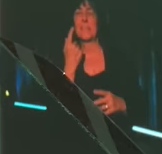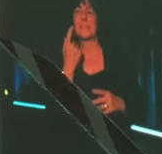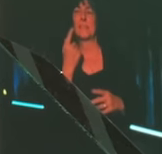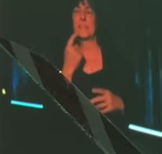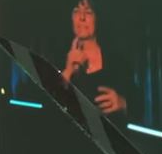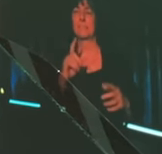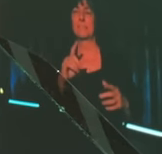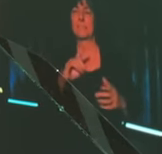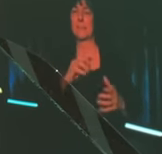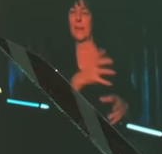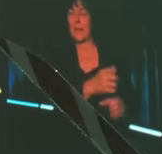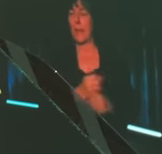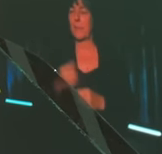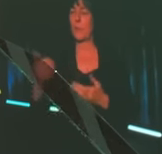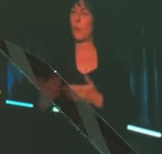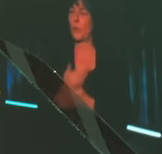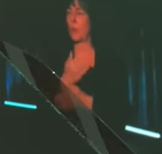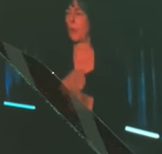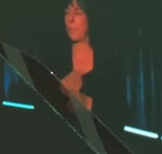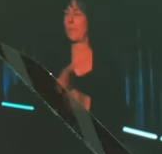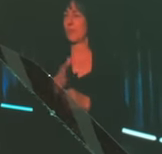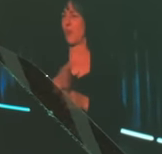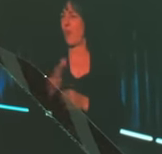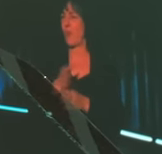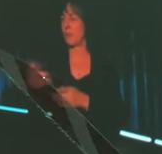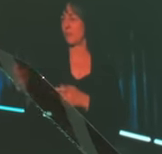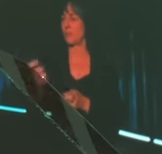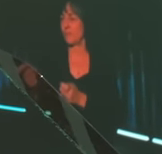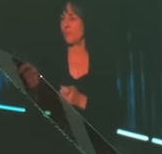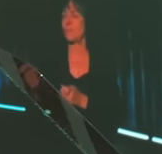come into a new majority, and